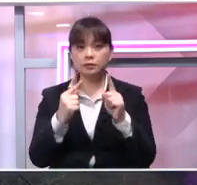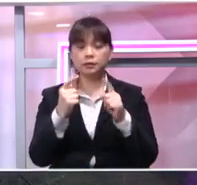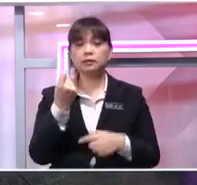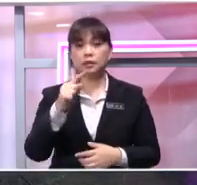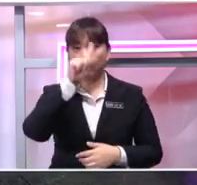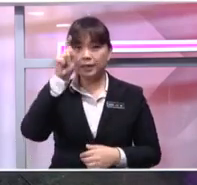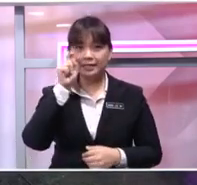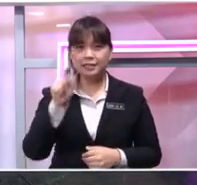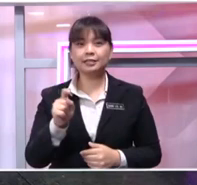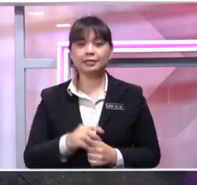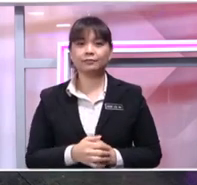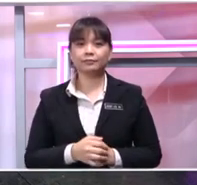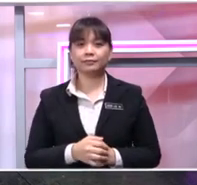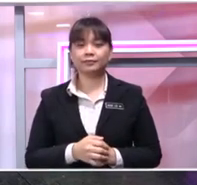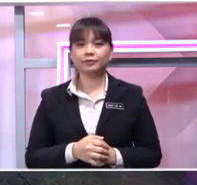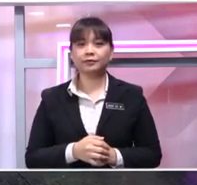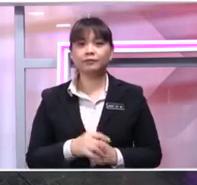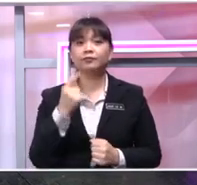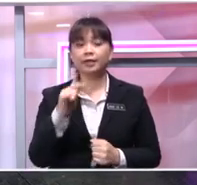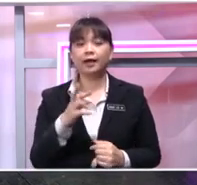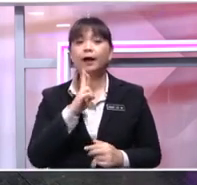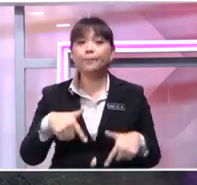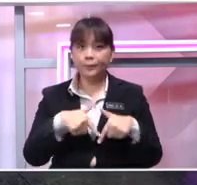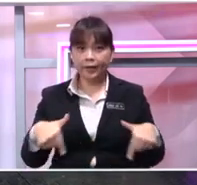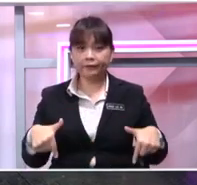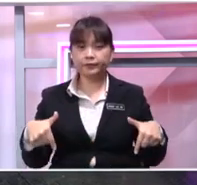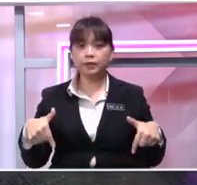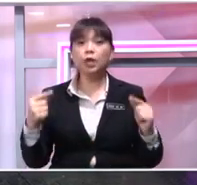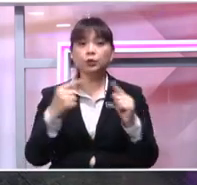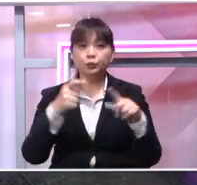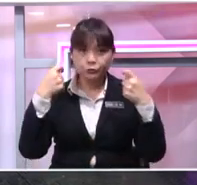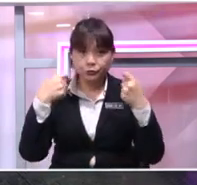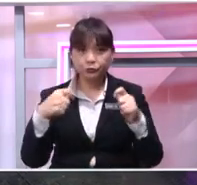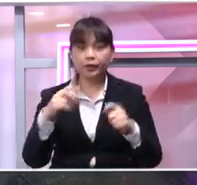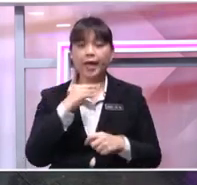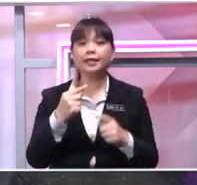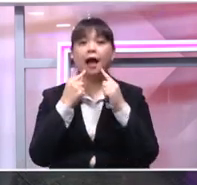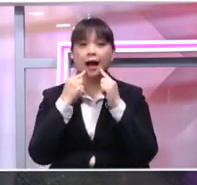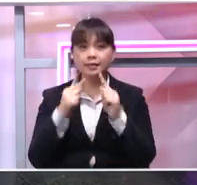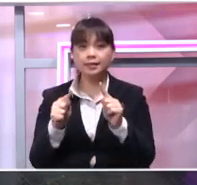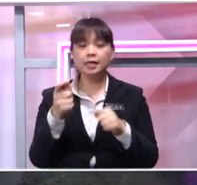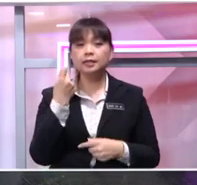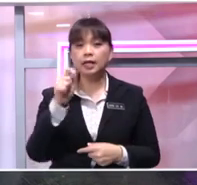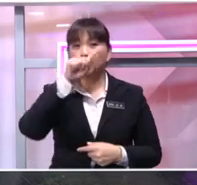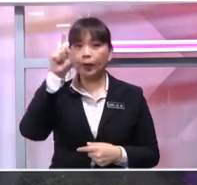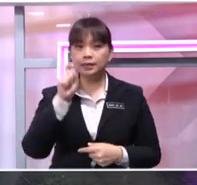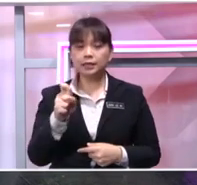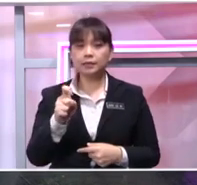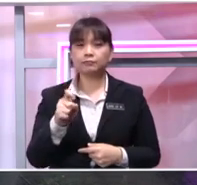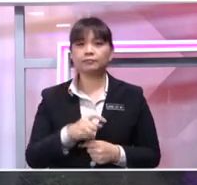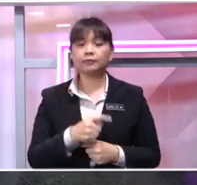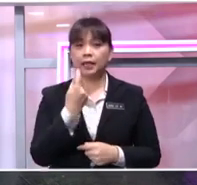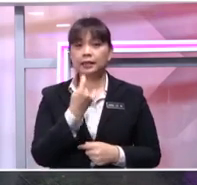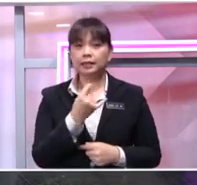bravely try. Mm-hmm. To answer the question, okay? And they must be confident to speak up